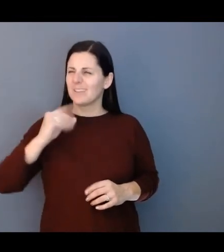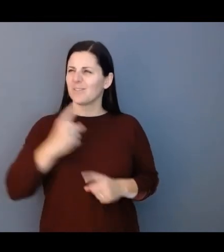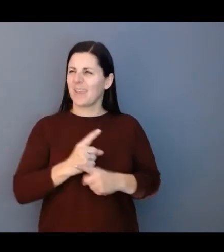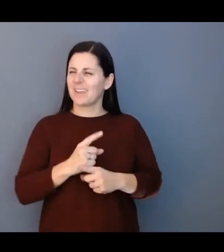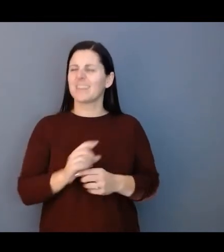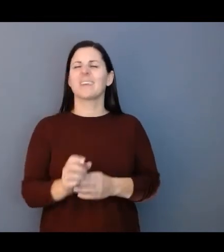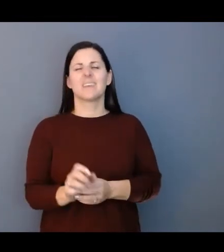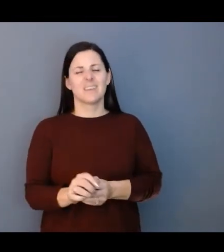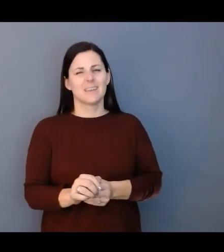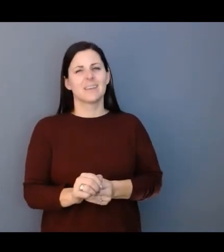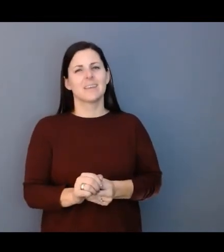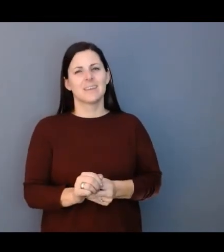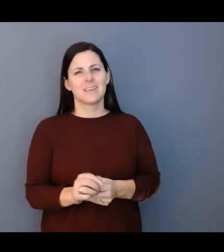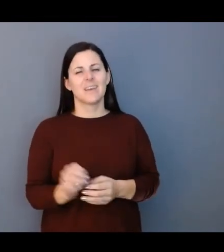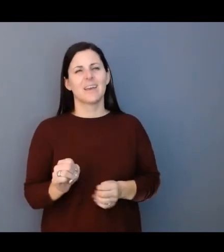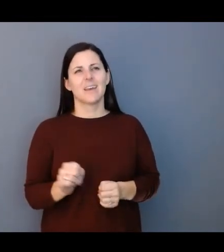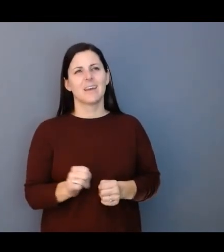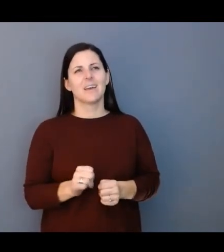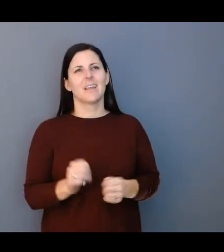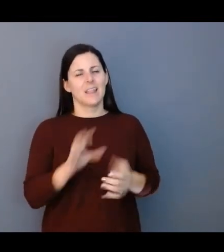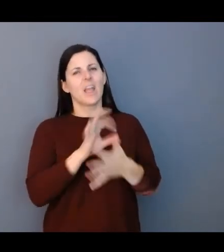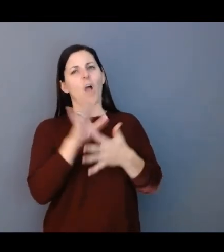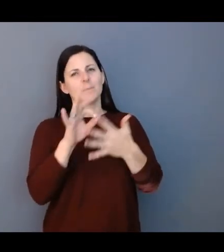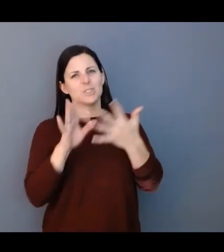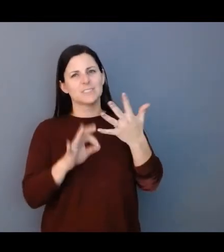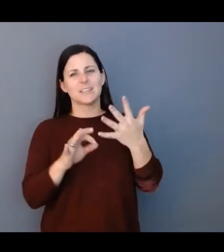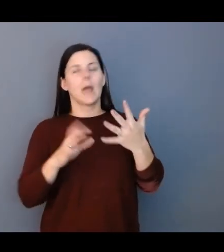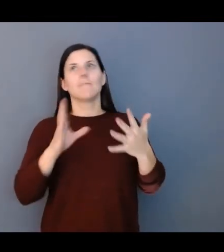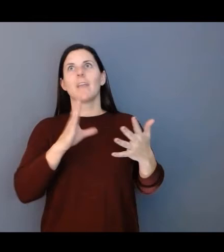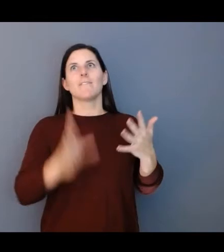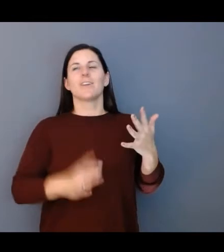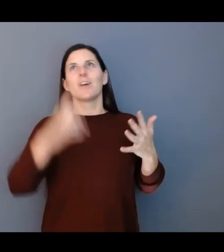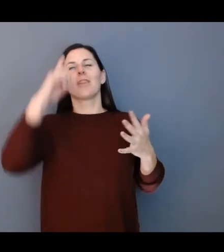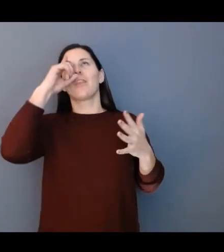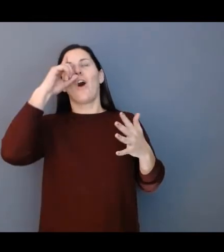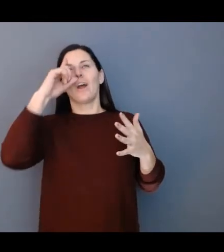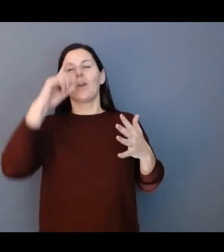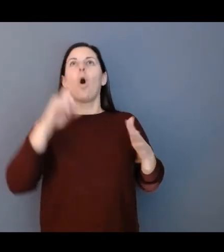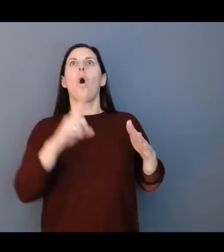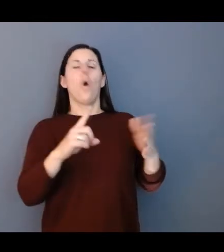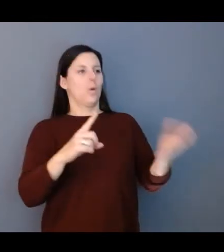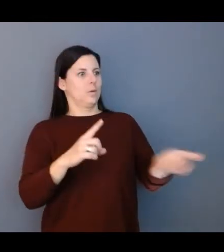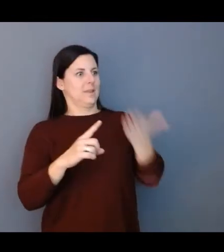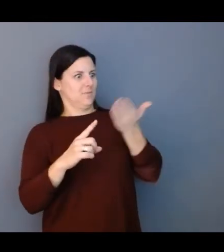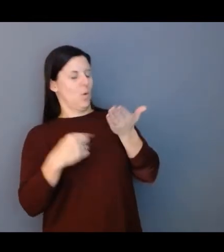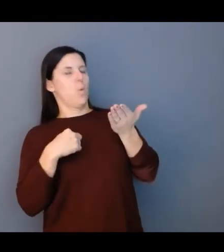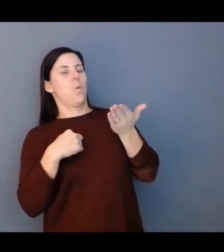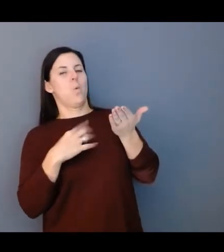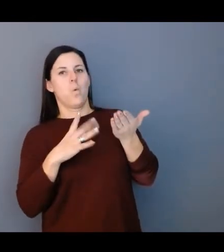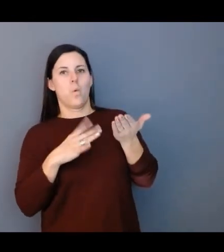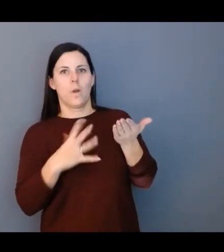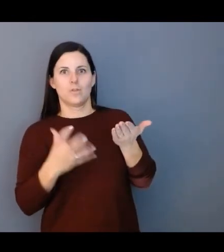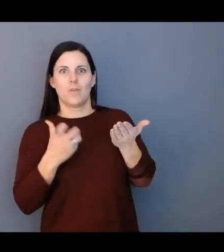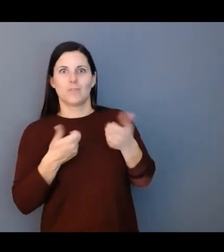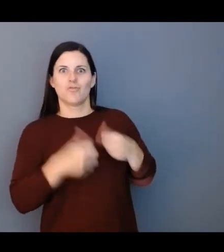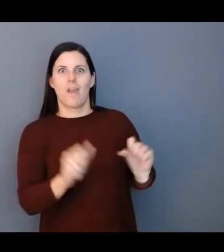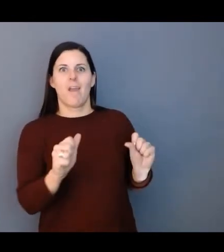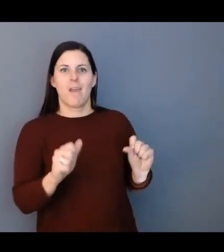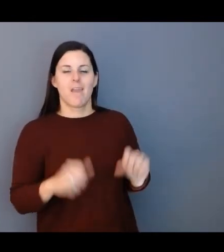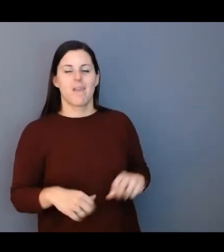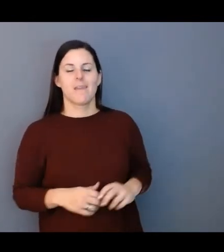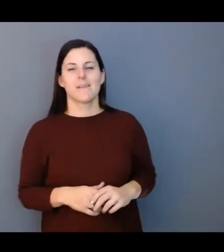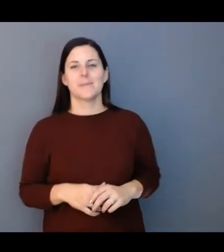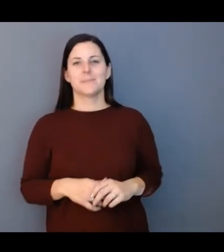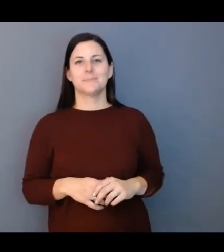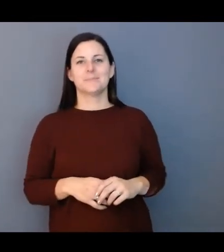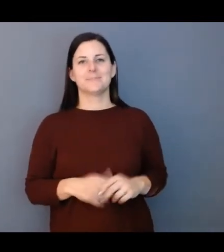sense, right? Like that's right. That's a good point. Like it's going to give you options that you never even thought about, and you want to try that first. Yeah,